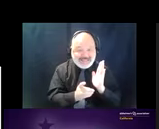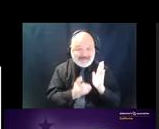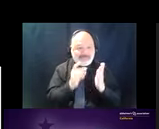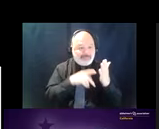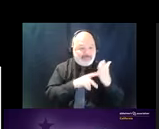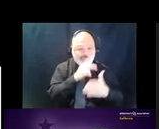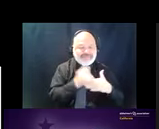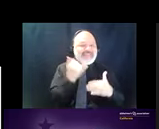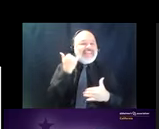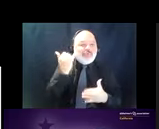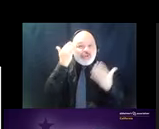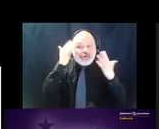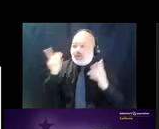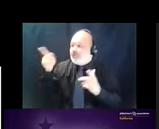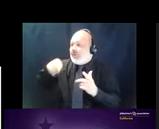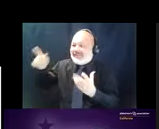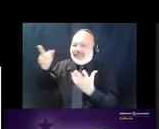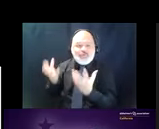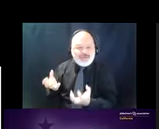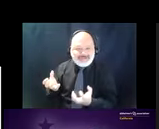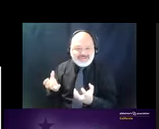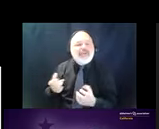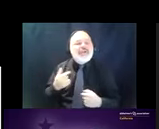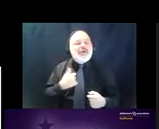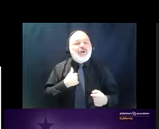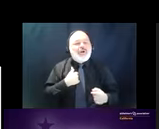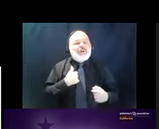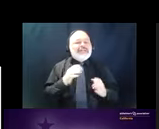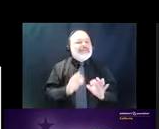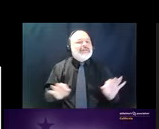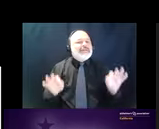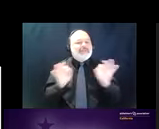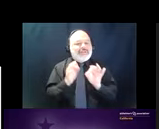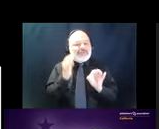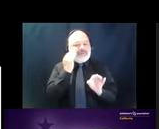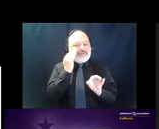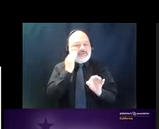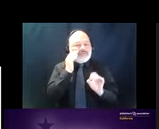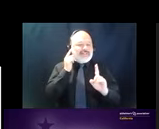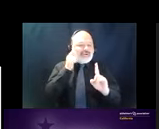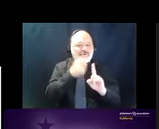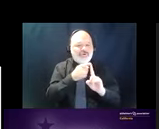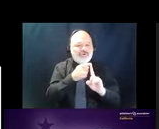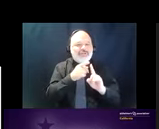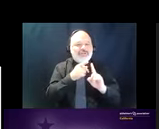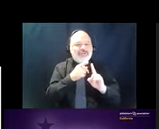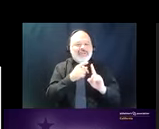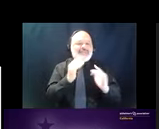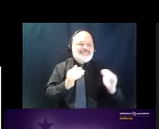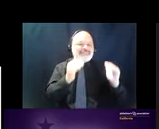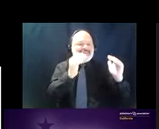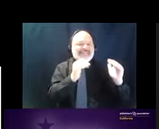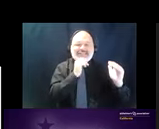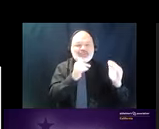we don't hear the specific needs of the community. Also, it's important to know about all the principles of health promotion. This is not something